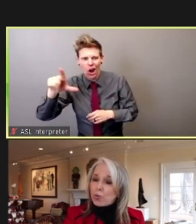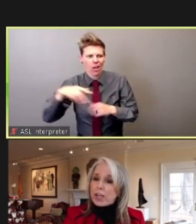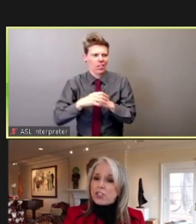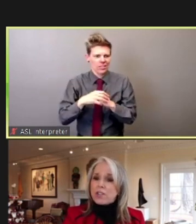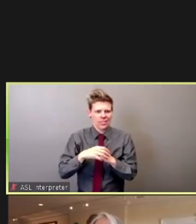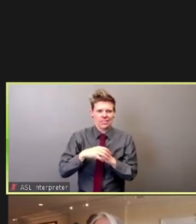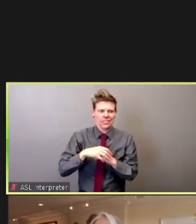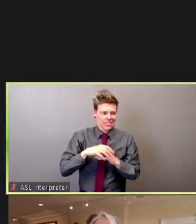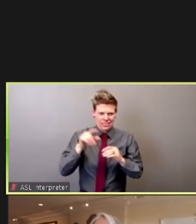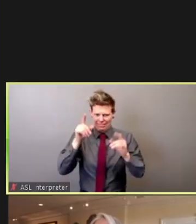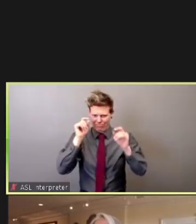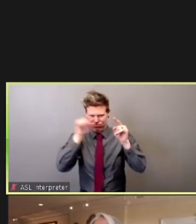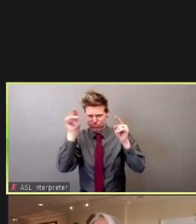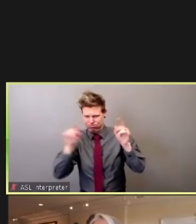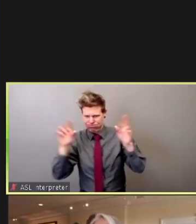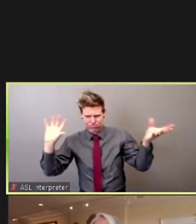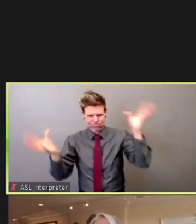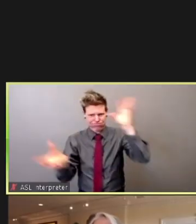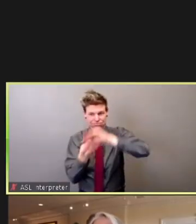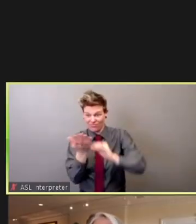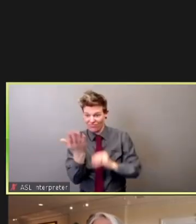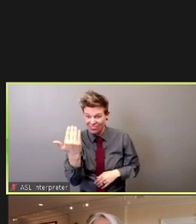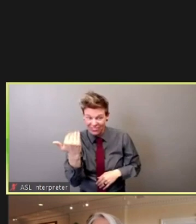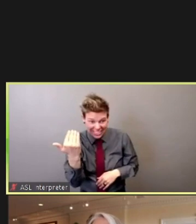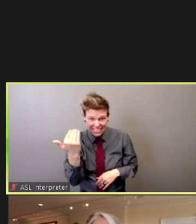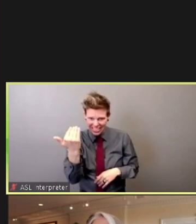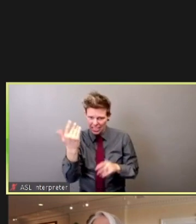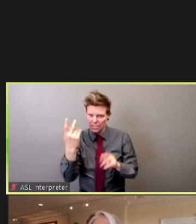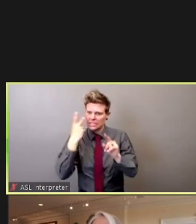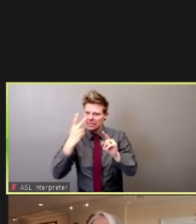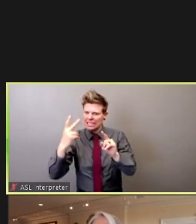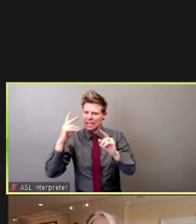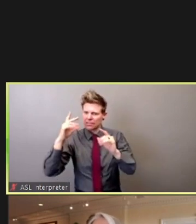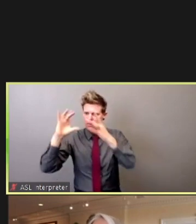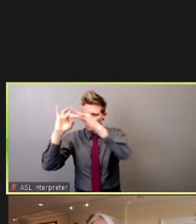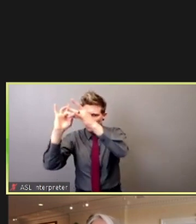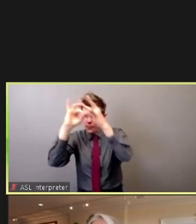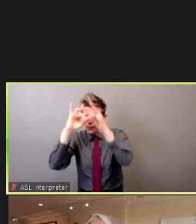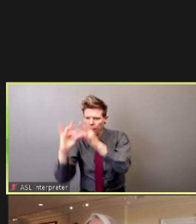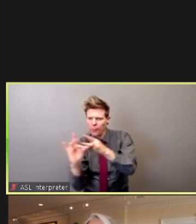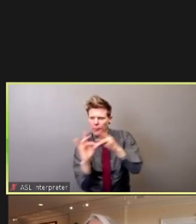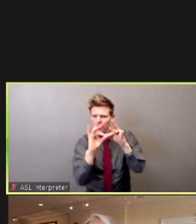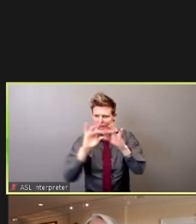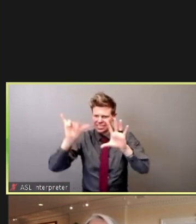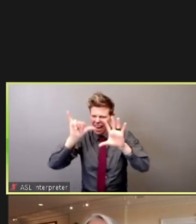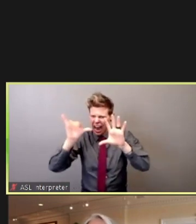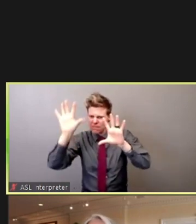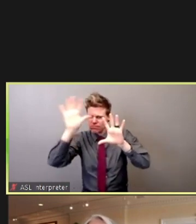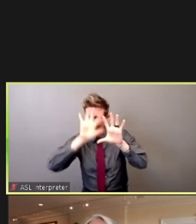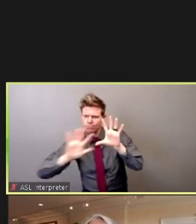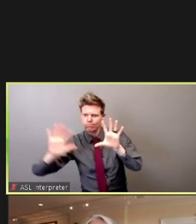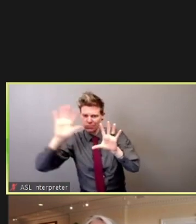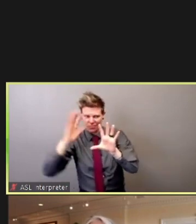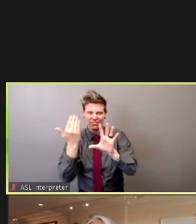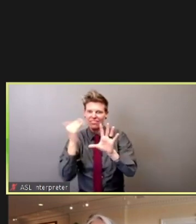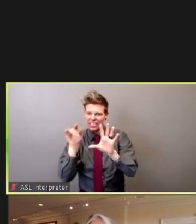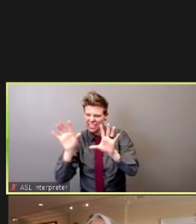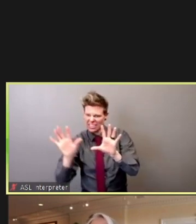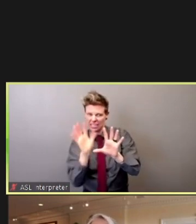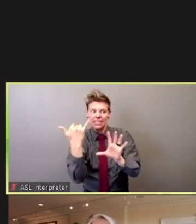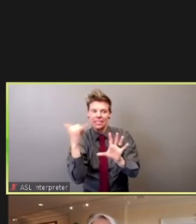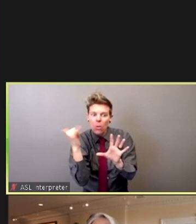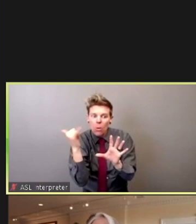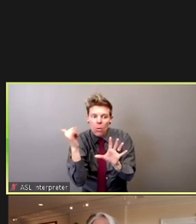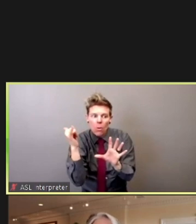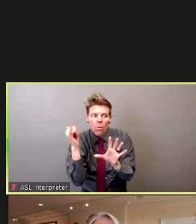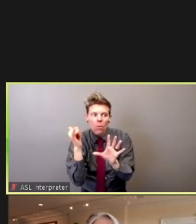center region of the state. We're feeling very positive about the outlooks for neighboring counties. They're close.